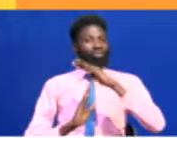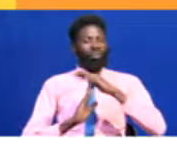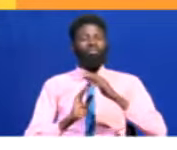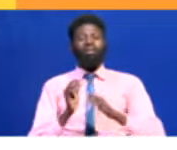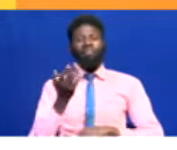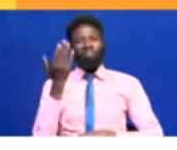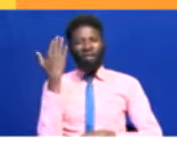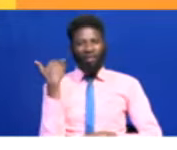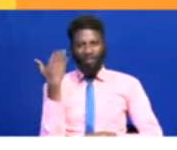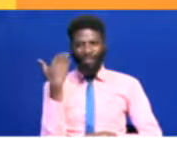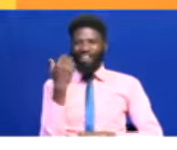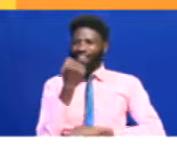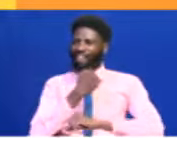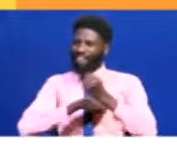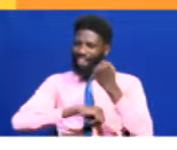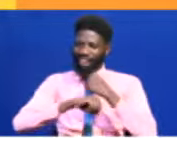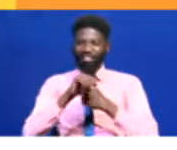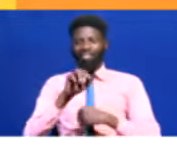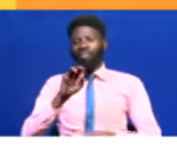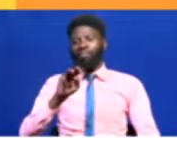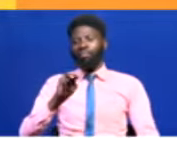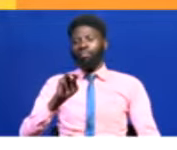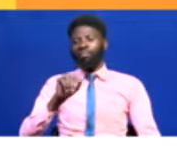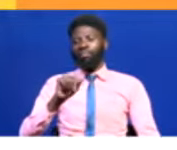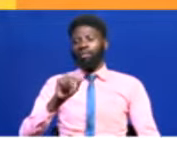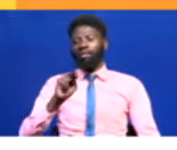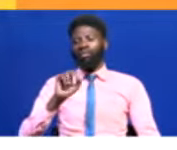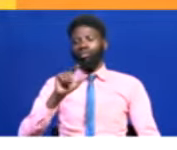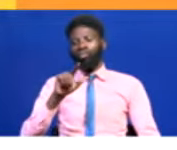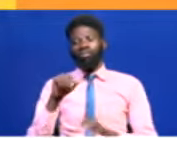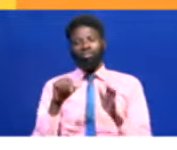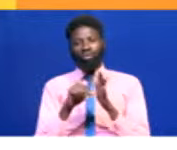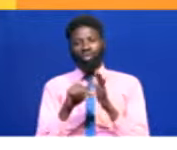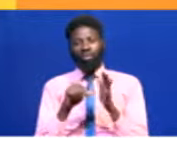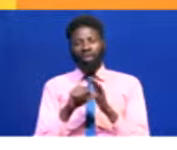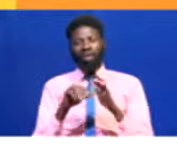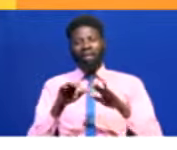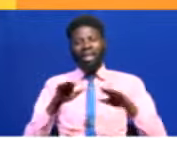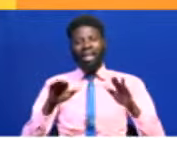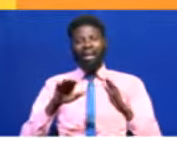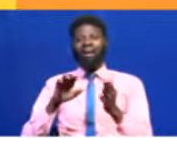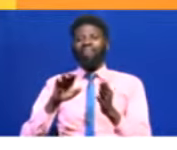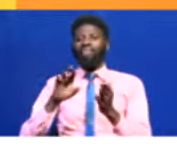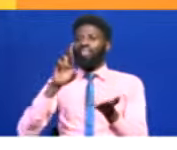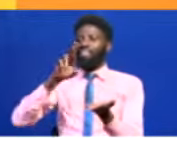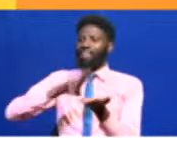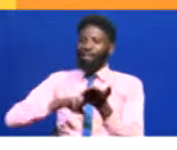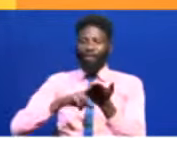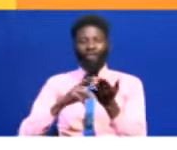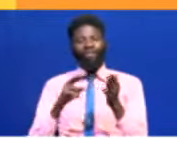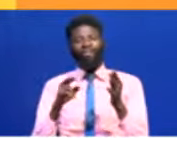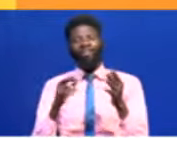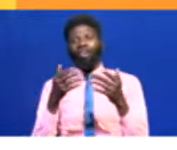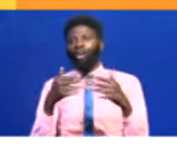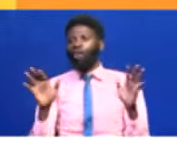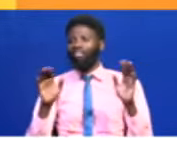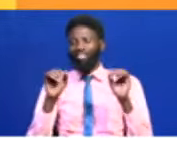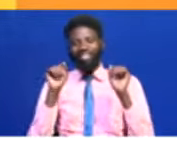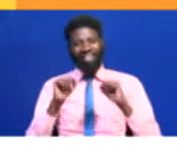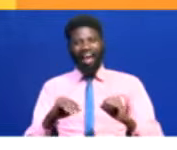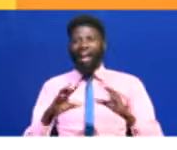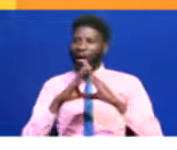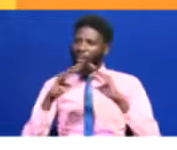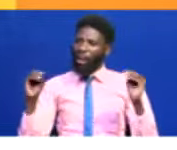system, there has been a lot of insecurity of land records, where you find records